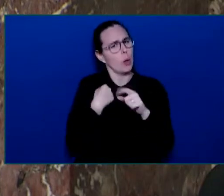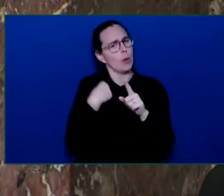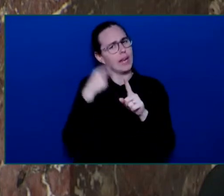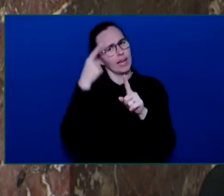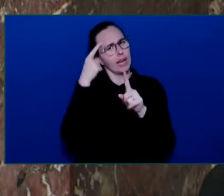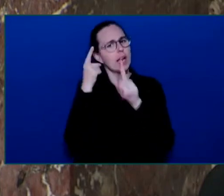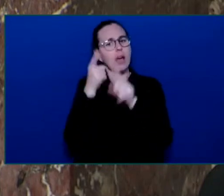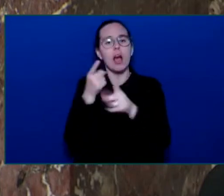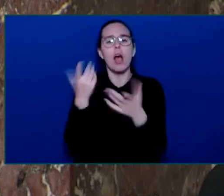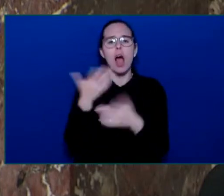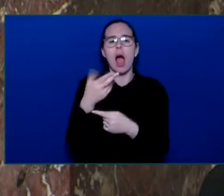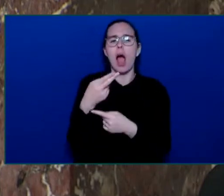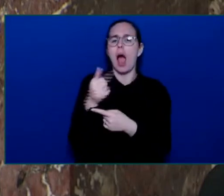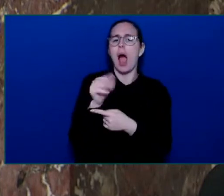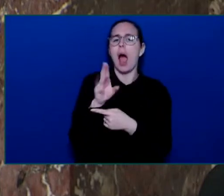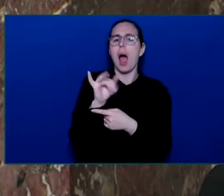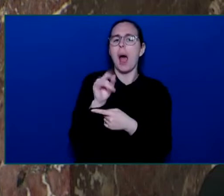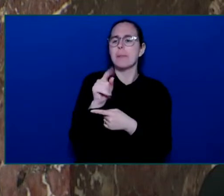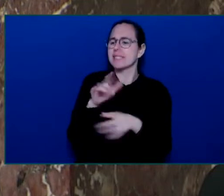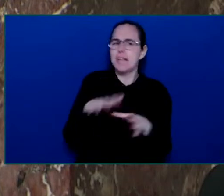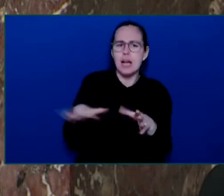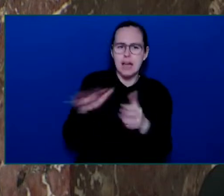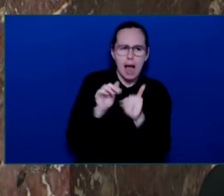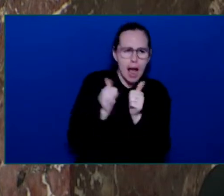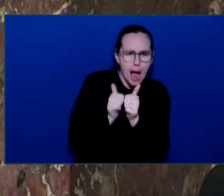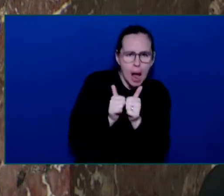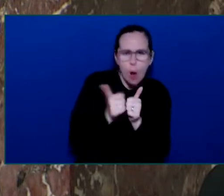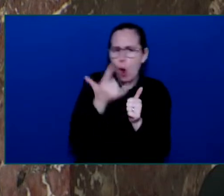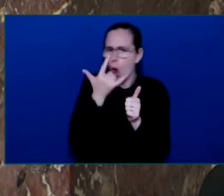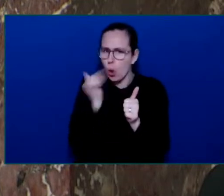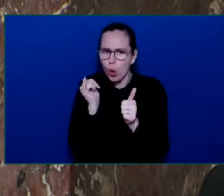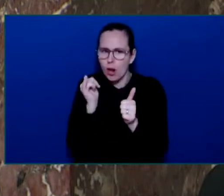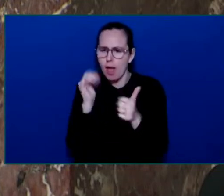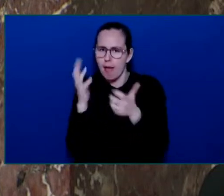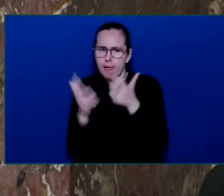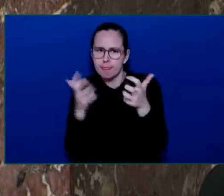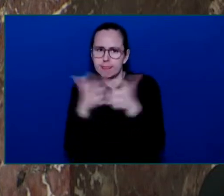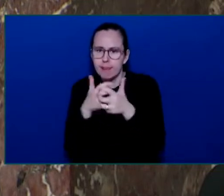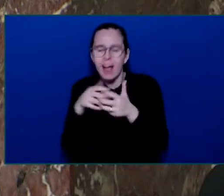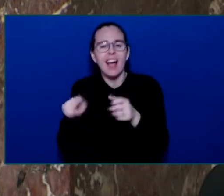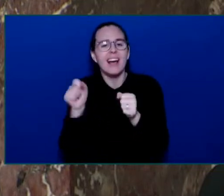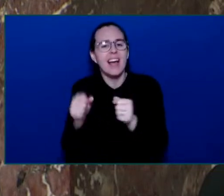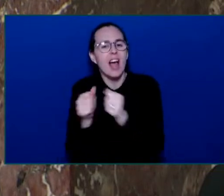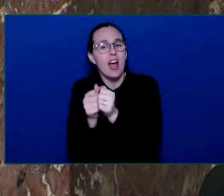successfully so that we can all celebrate their critical return to our province. Thank you.